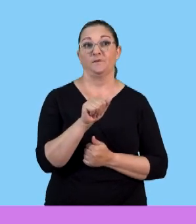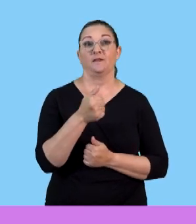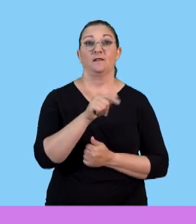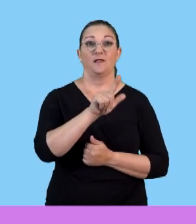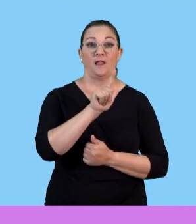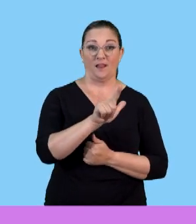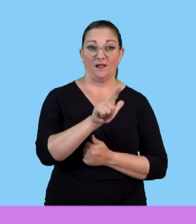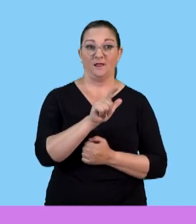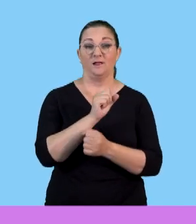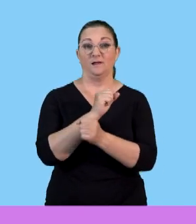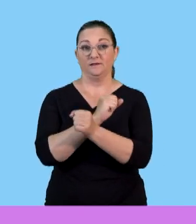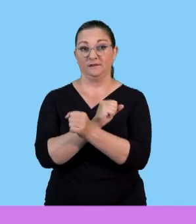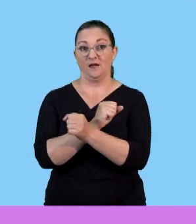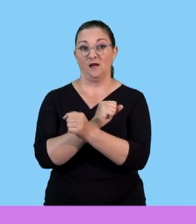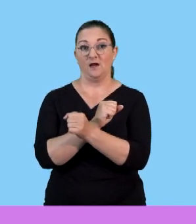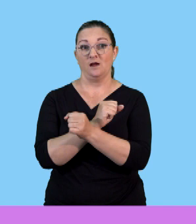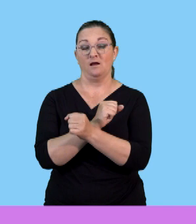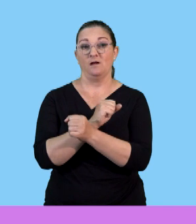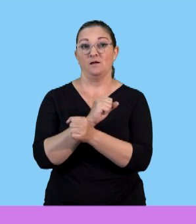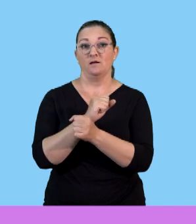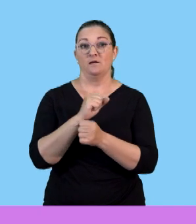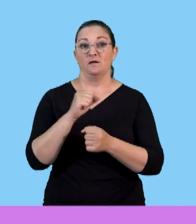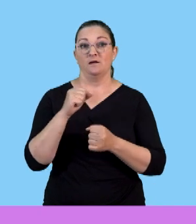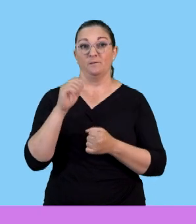be the length times the